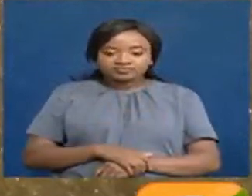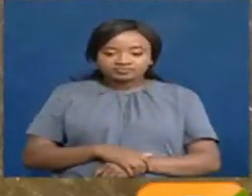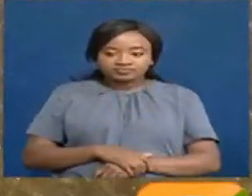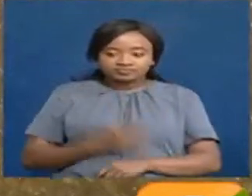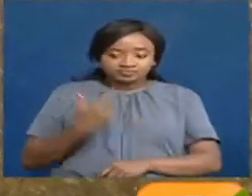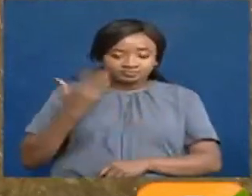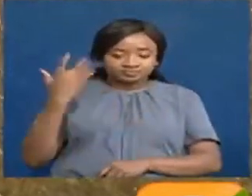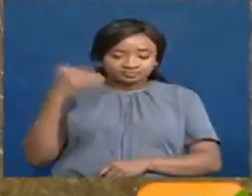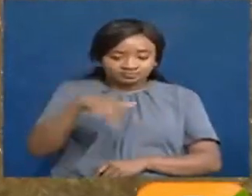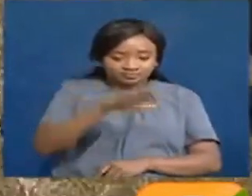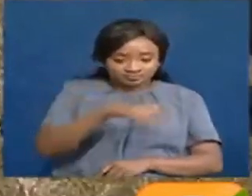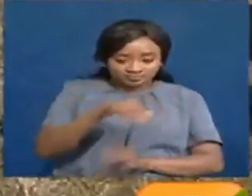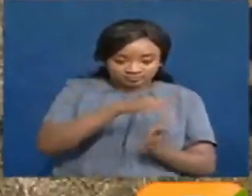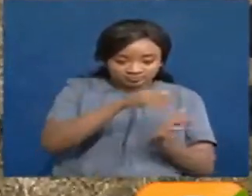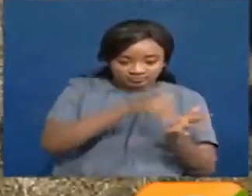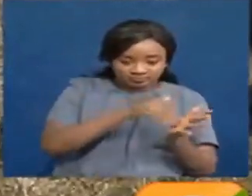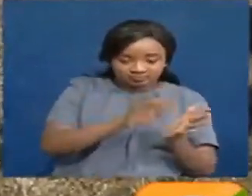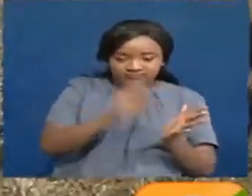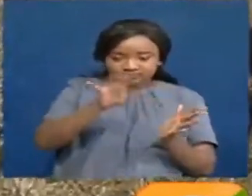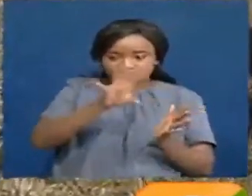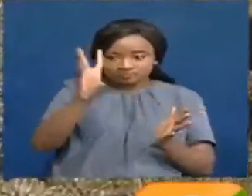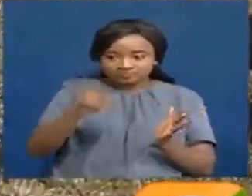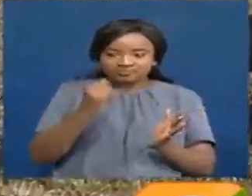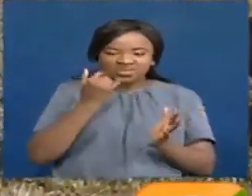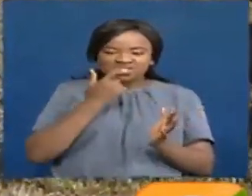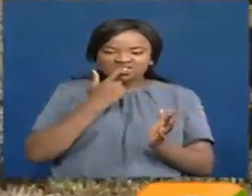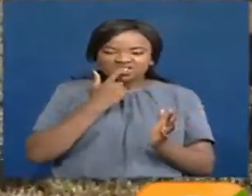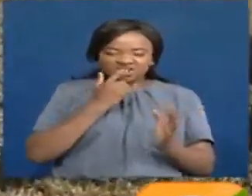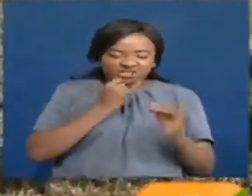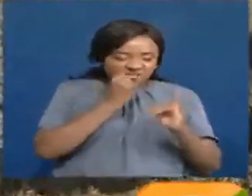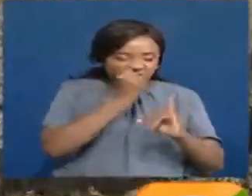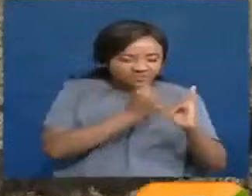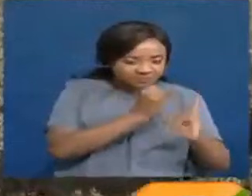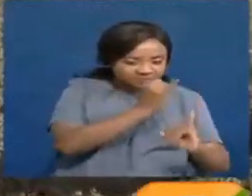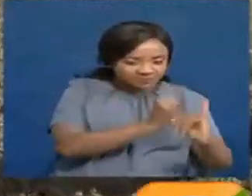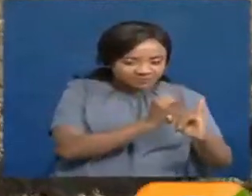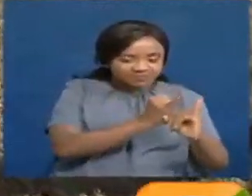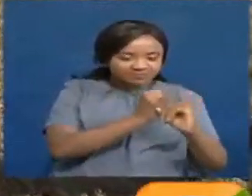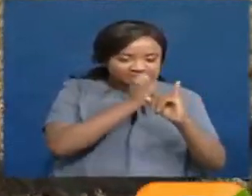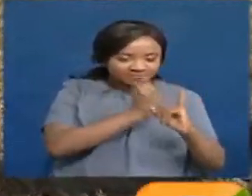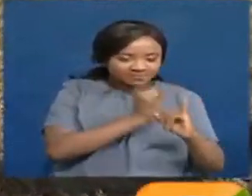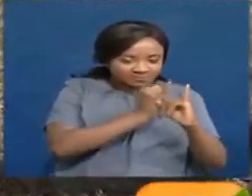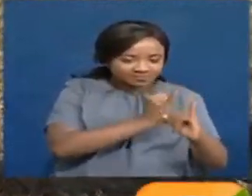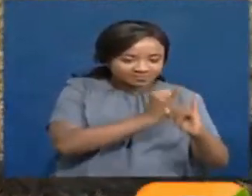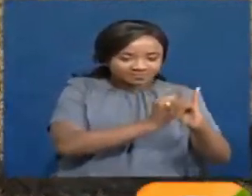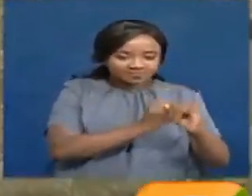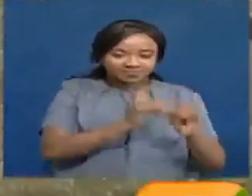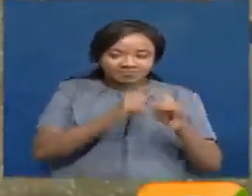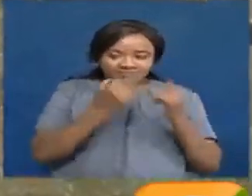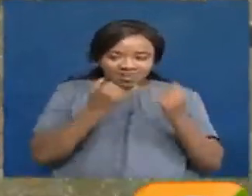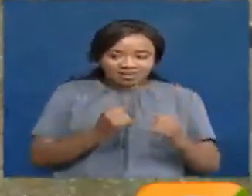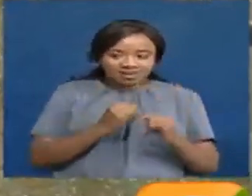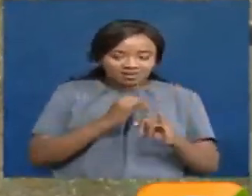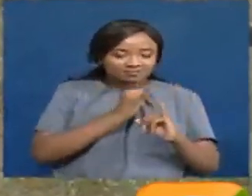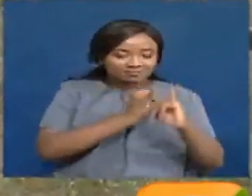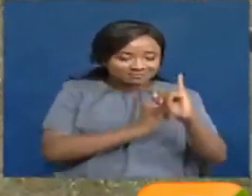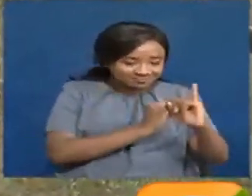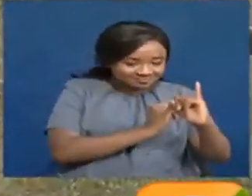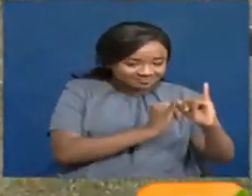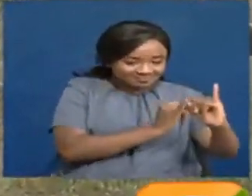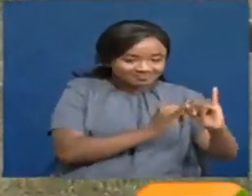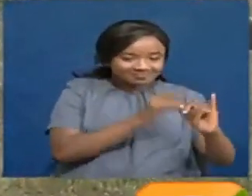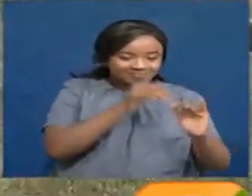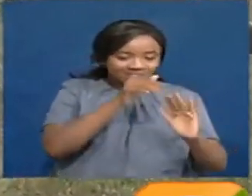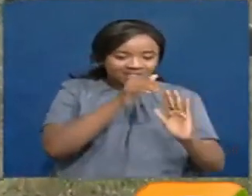Central and Eastern Africa, the northern white rhino has been reduced to the most tragic of all realities, just two remaining